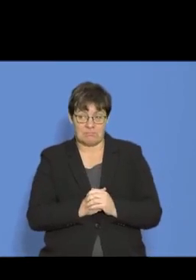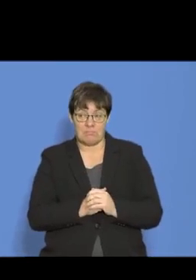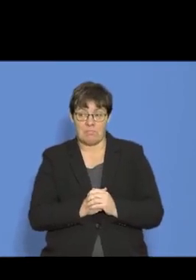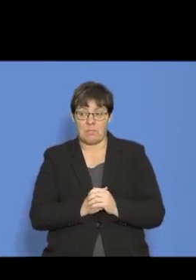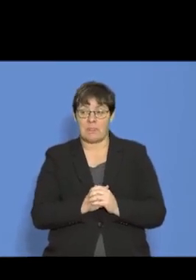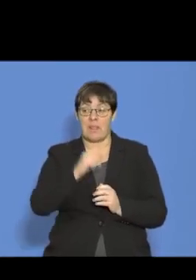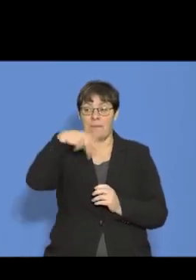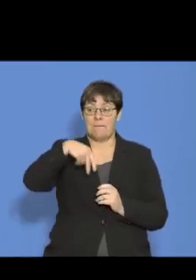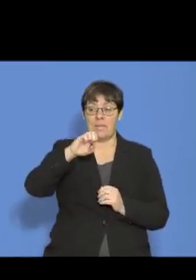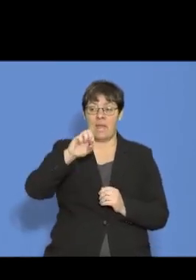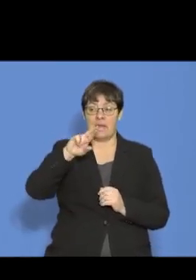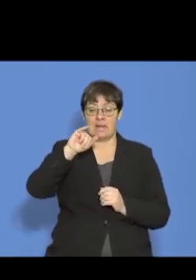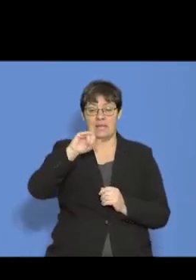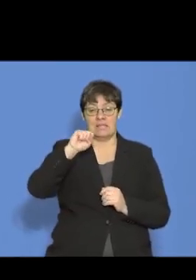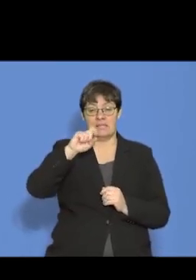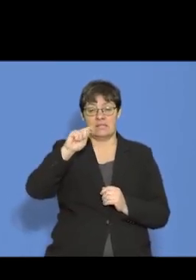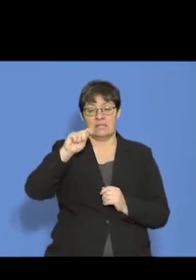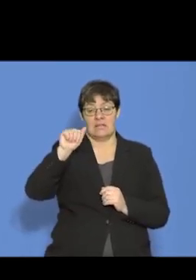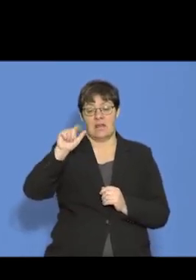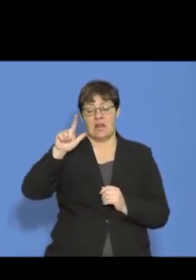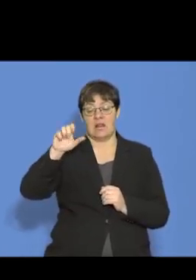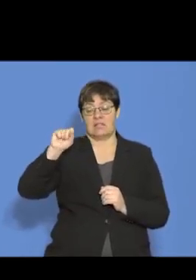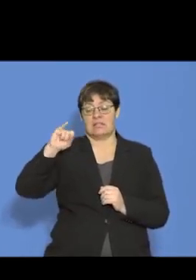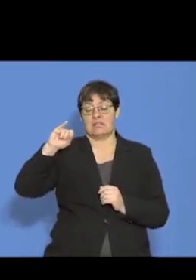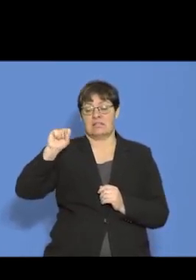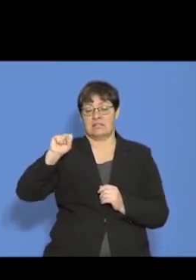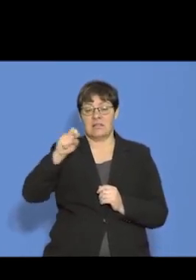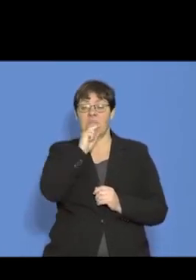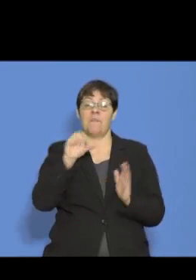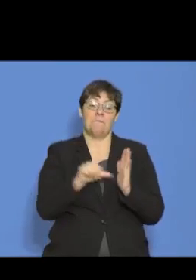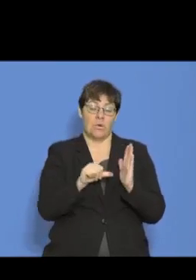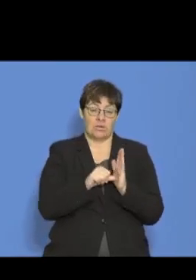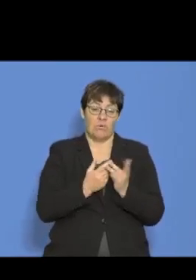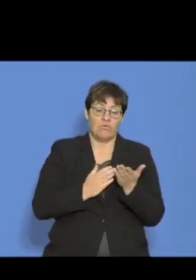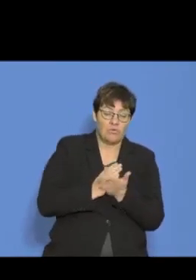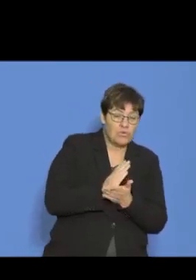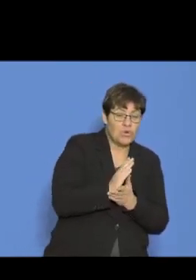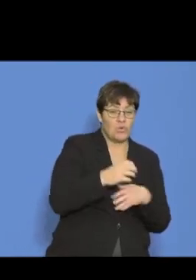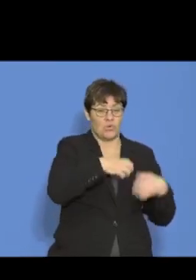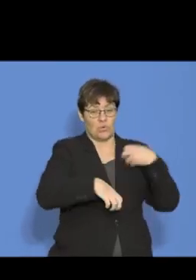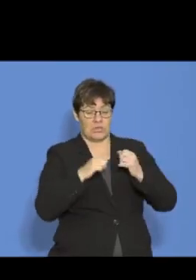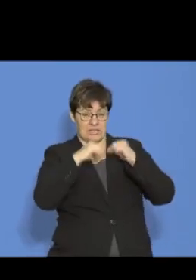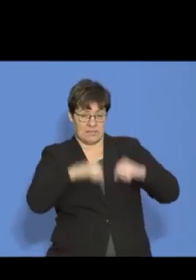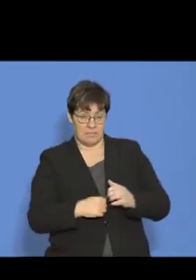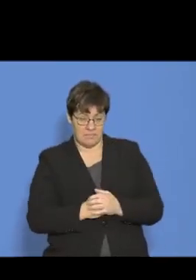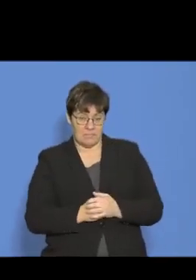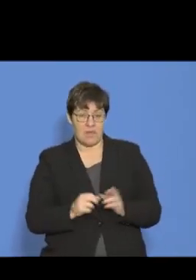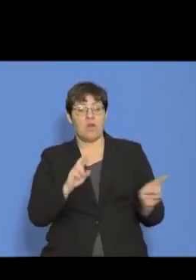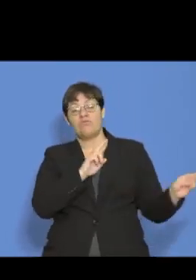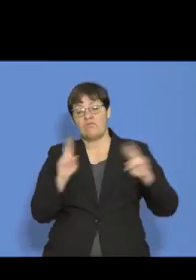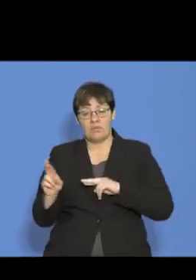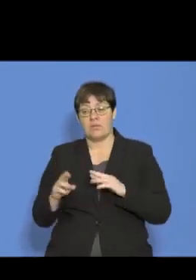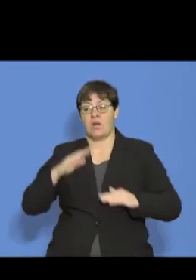The process of peristalsis is an important process. Food has to move through the digestive system, and this refers to